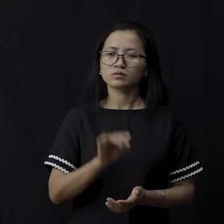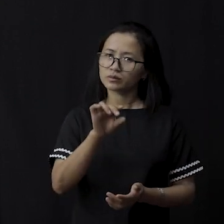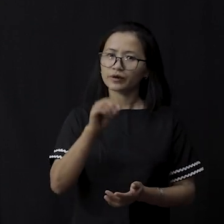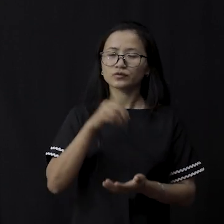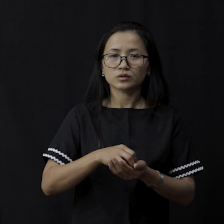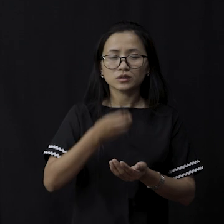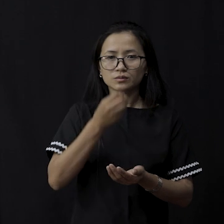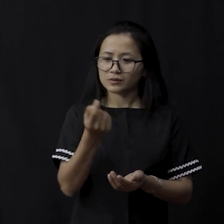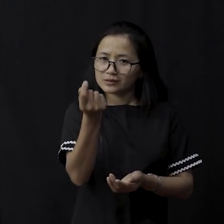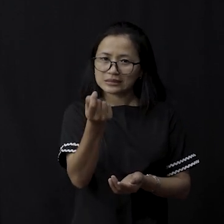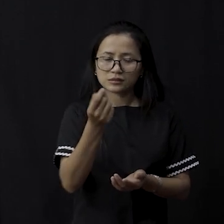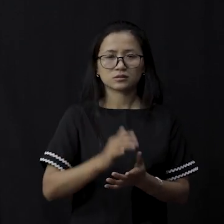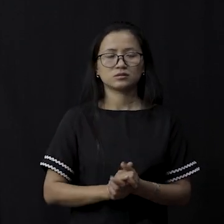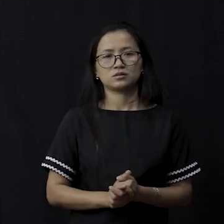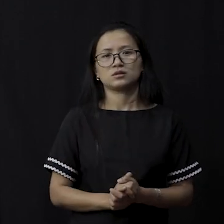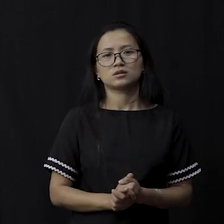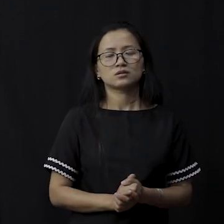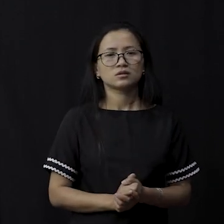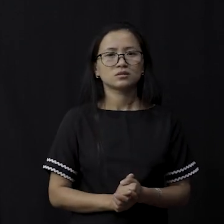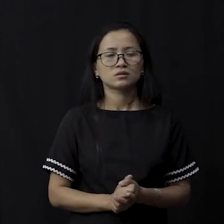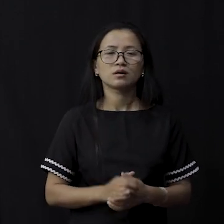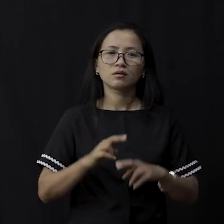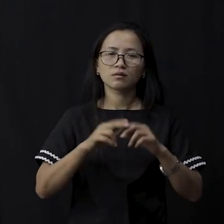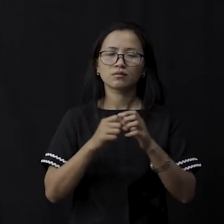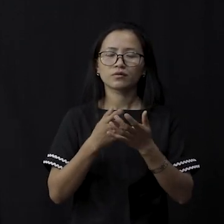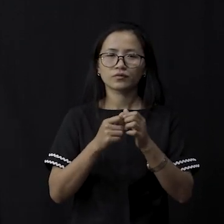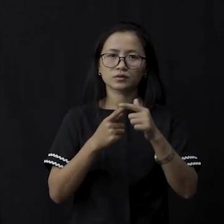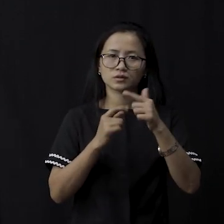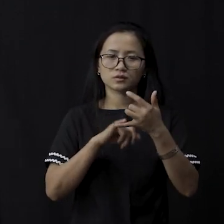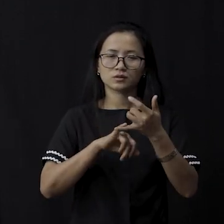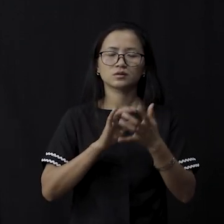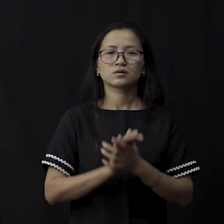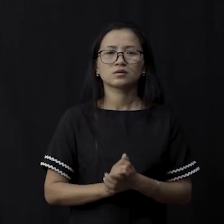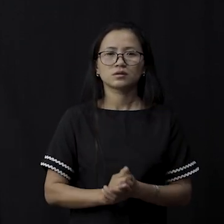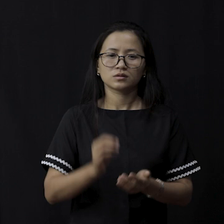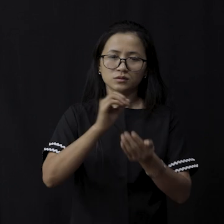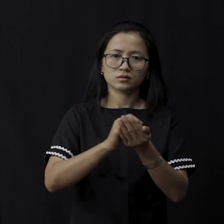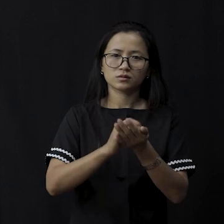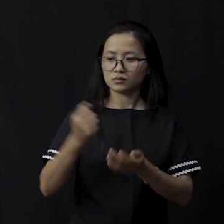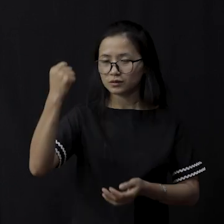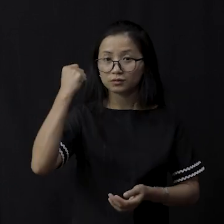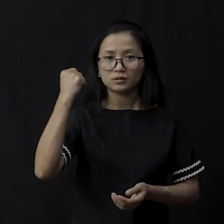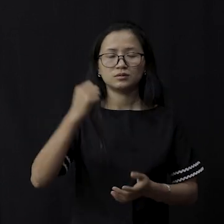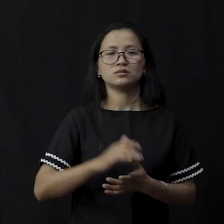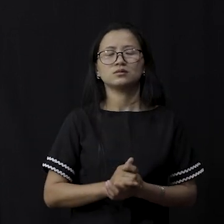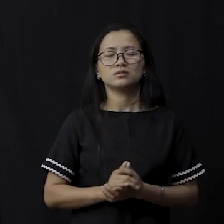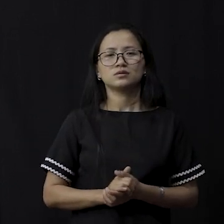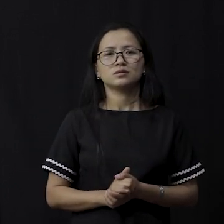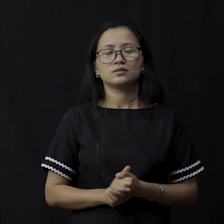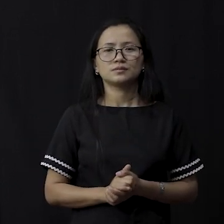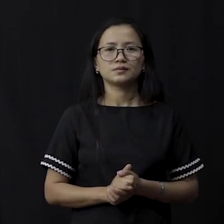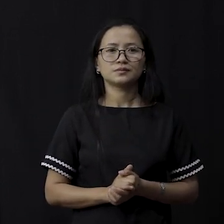so much, only in little quantity. So these fats are stored energy. Okay.